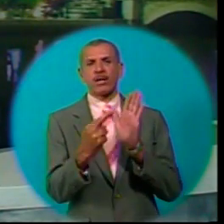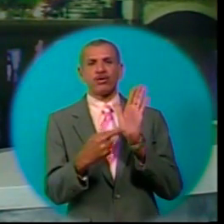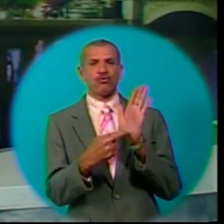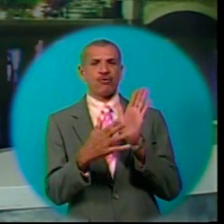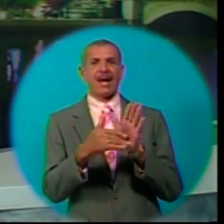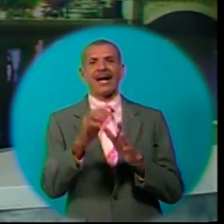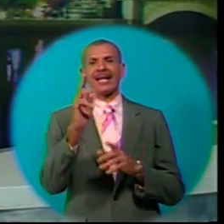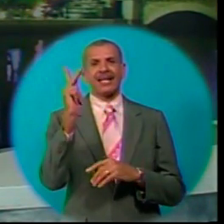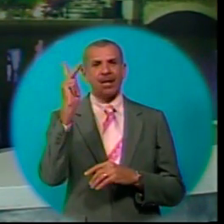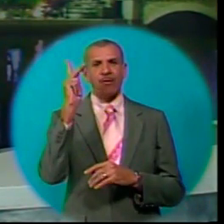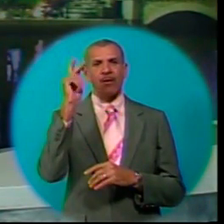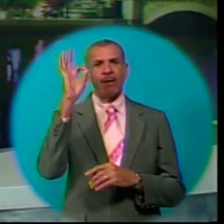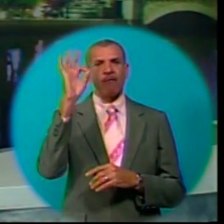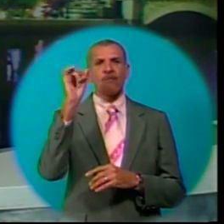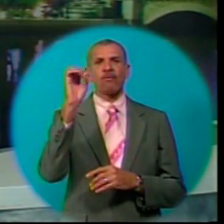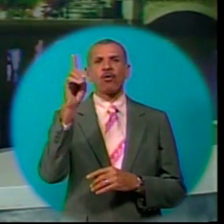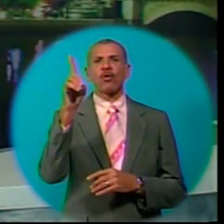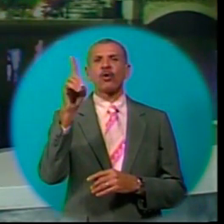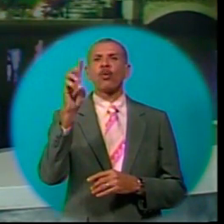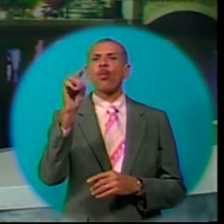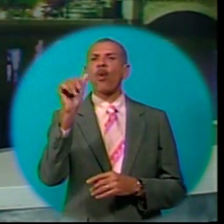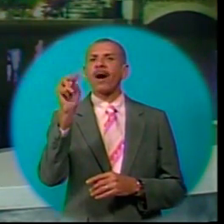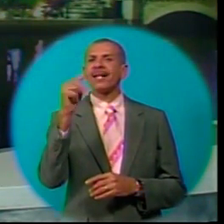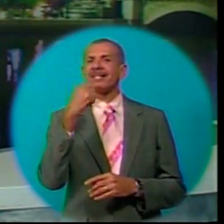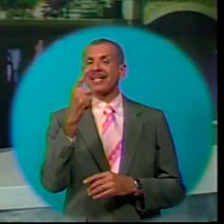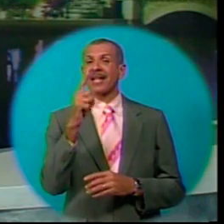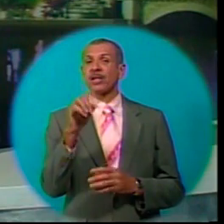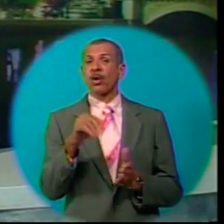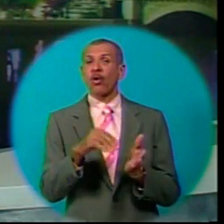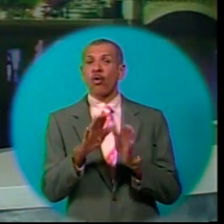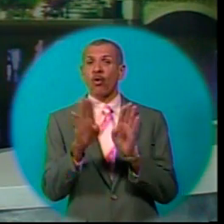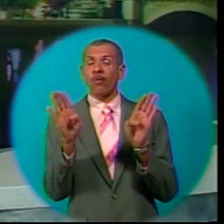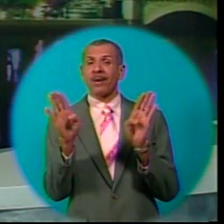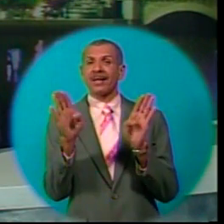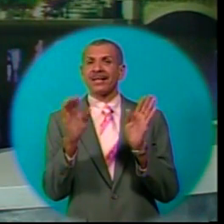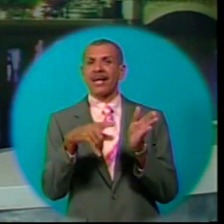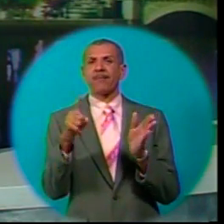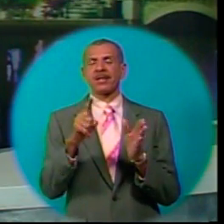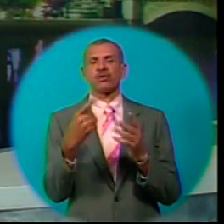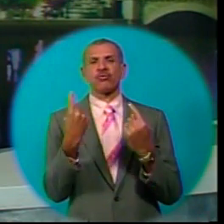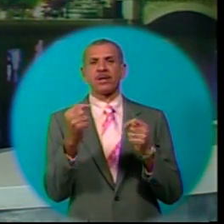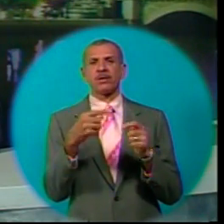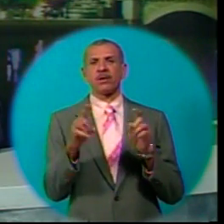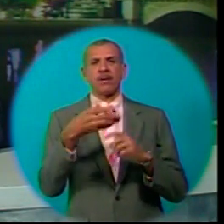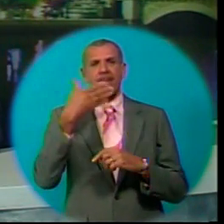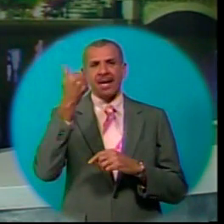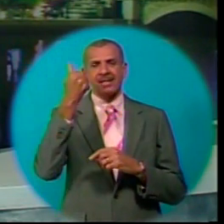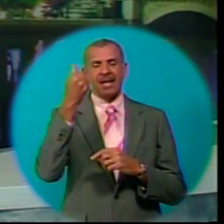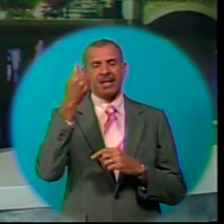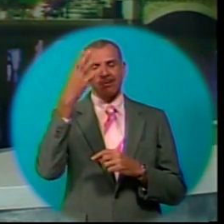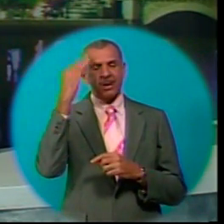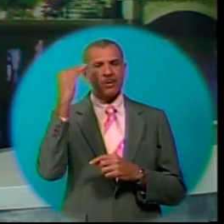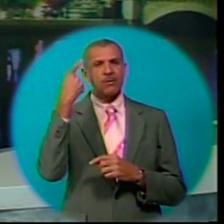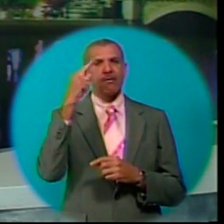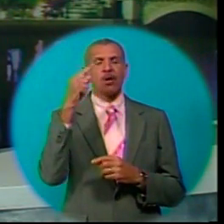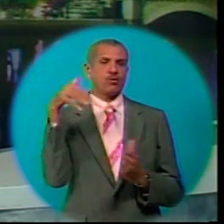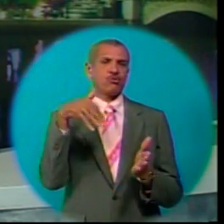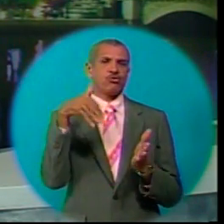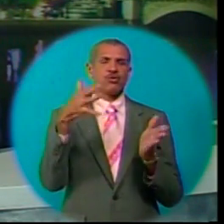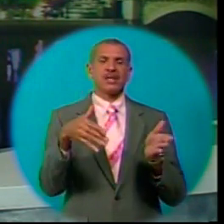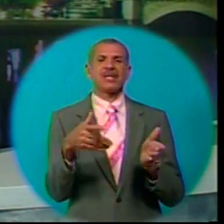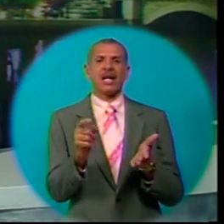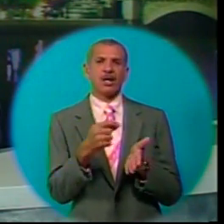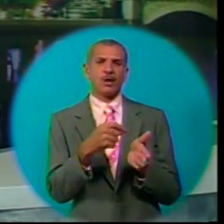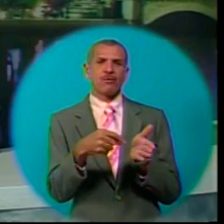Registrar Karen Ford Warner says the open campus strives to give students the best experience. She says applicants will soon be able